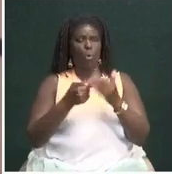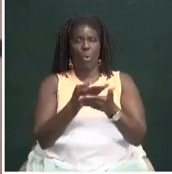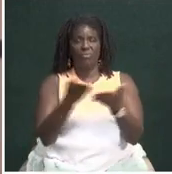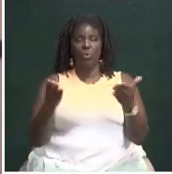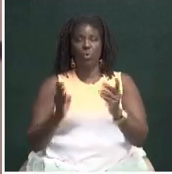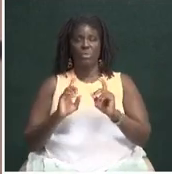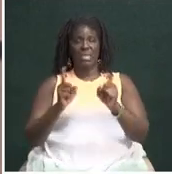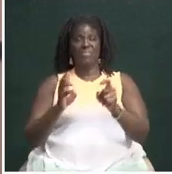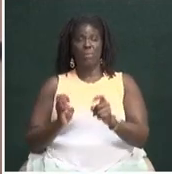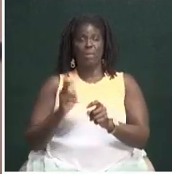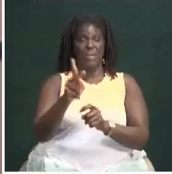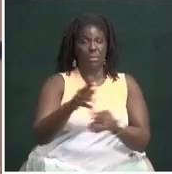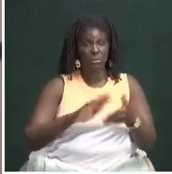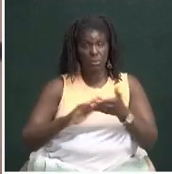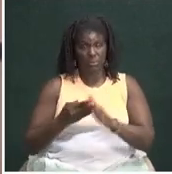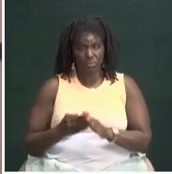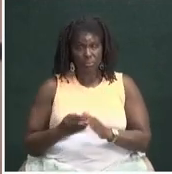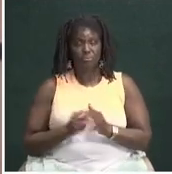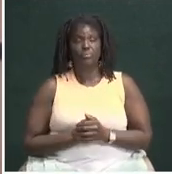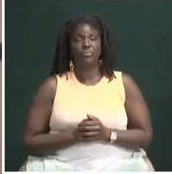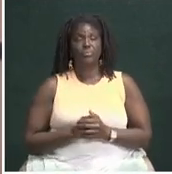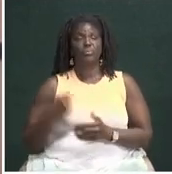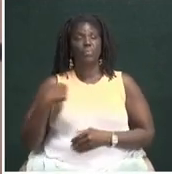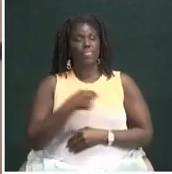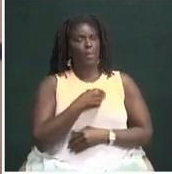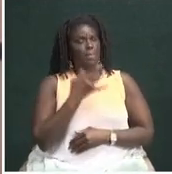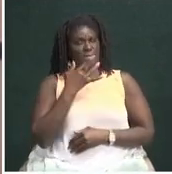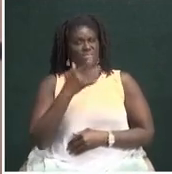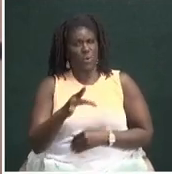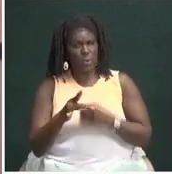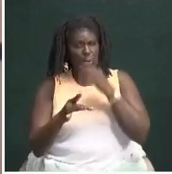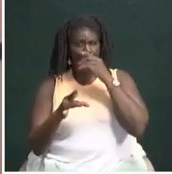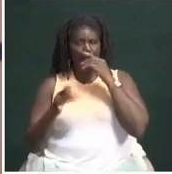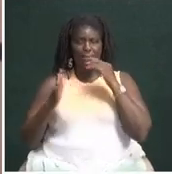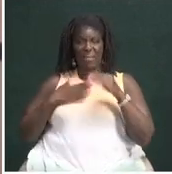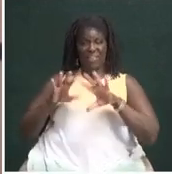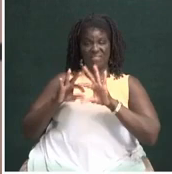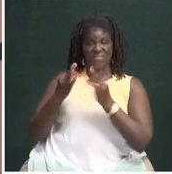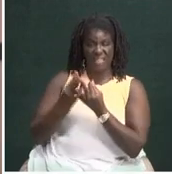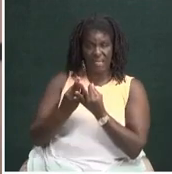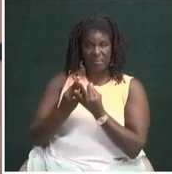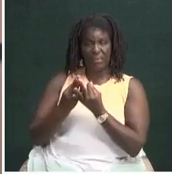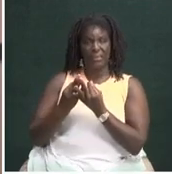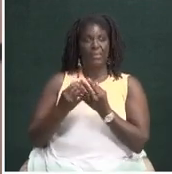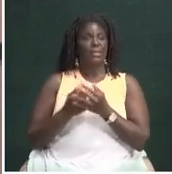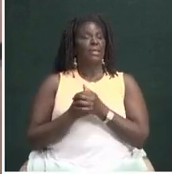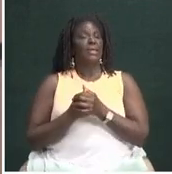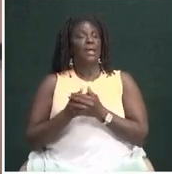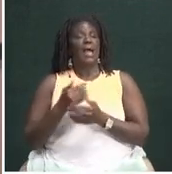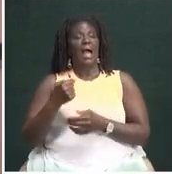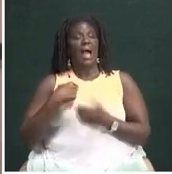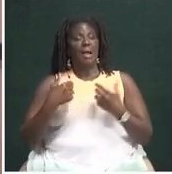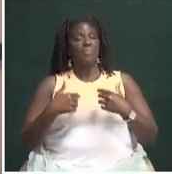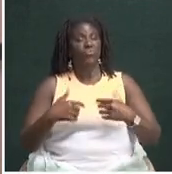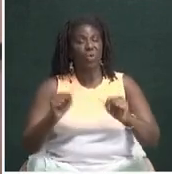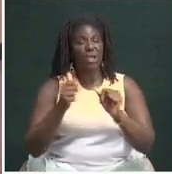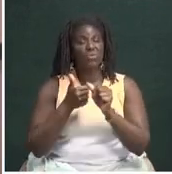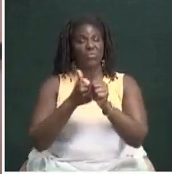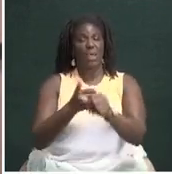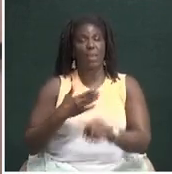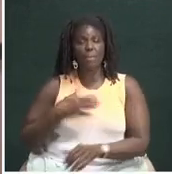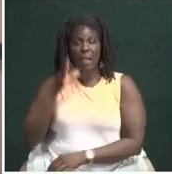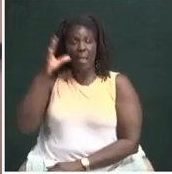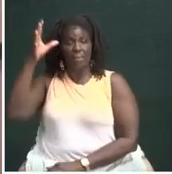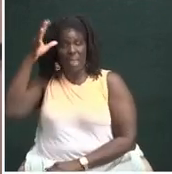give back to your community. We've been really fortunate as a family, and as a result, I'm trying to follow my